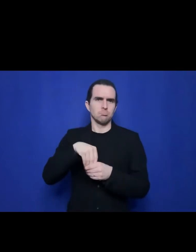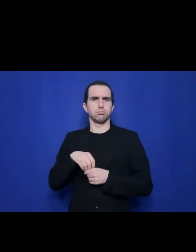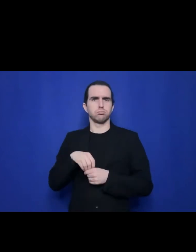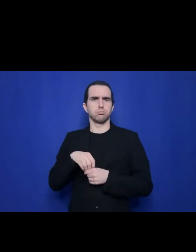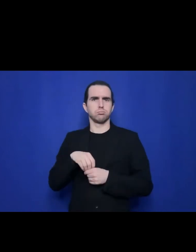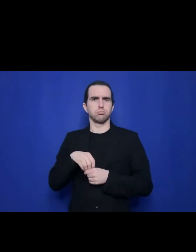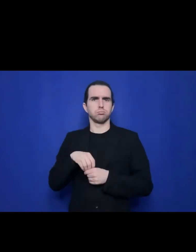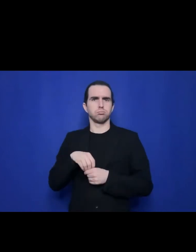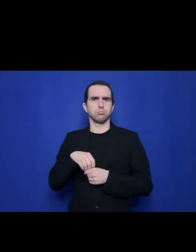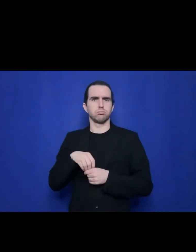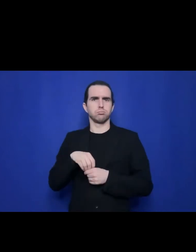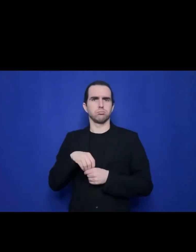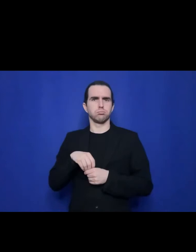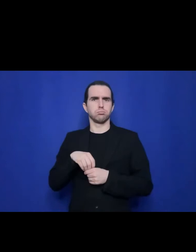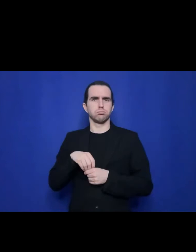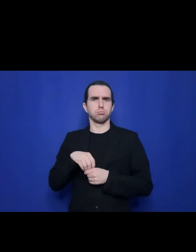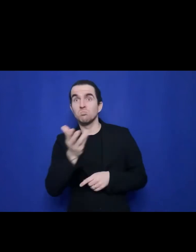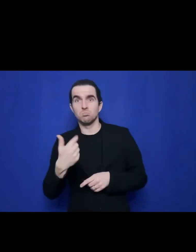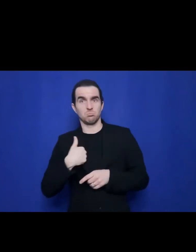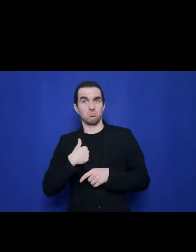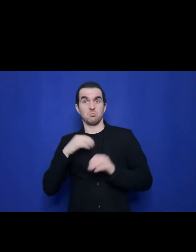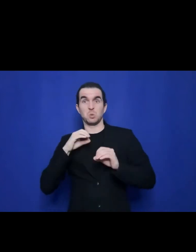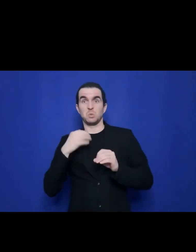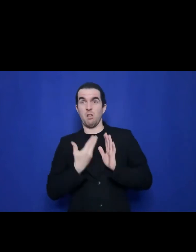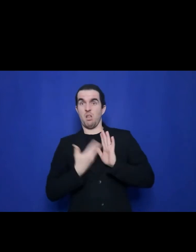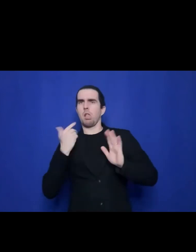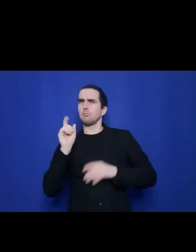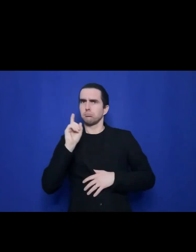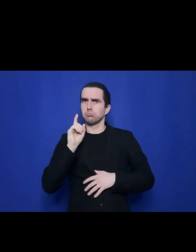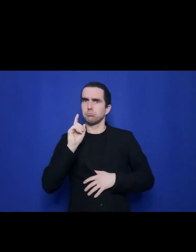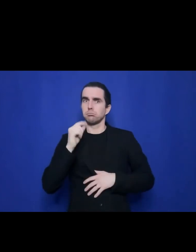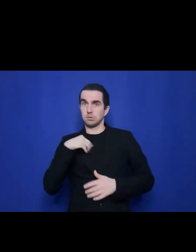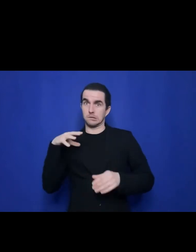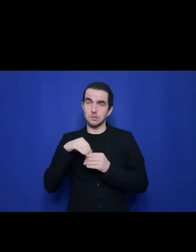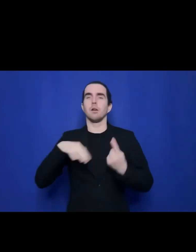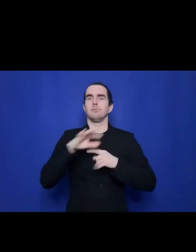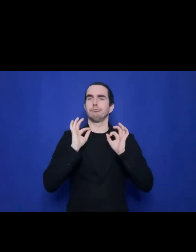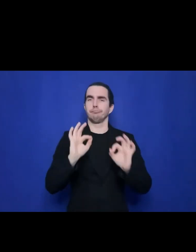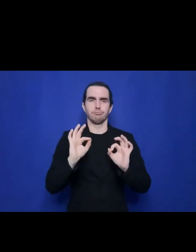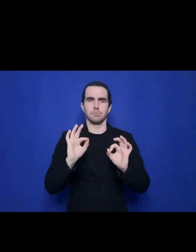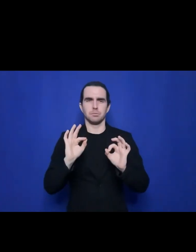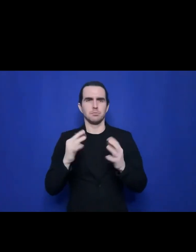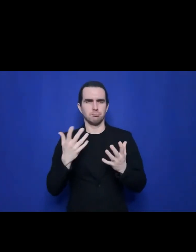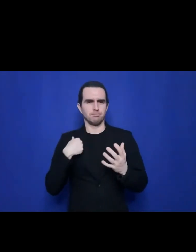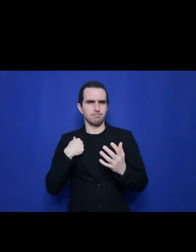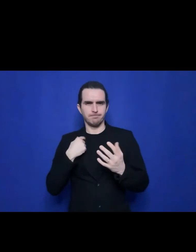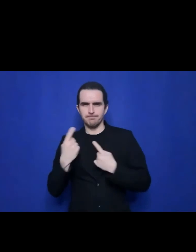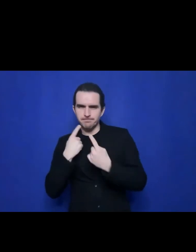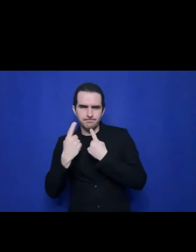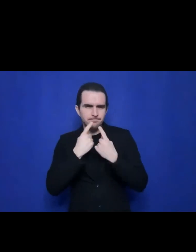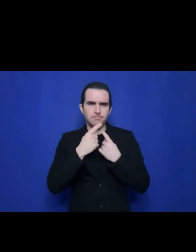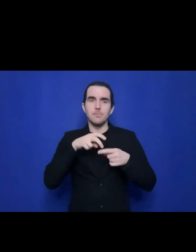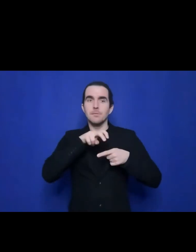at the beginning of this panel discussion. This was brought about by youth, for youth